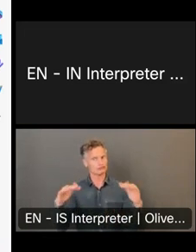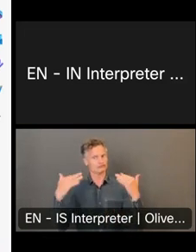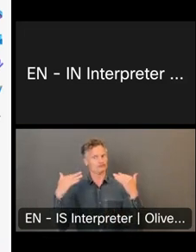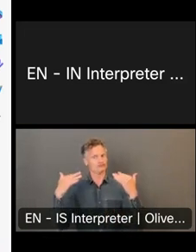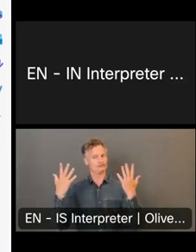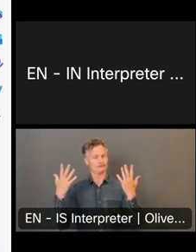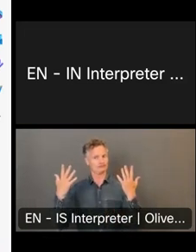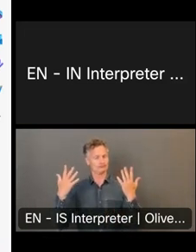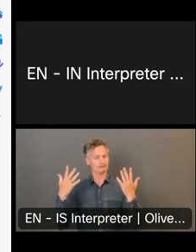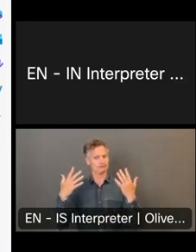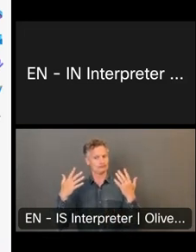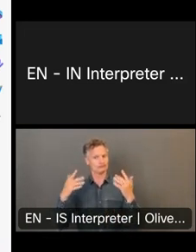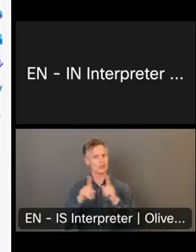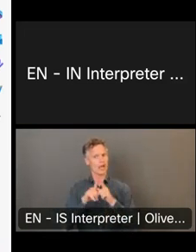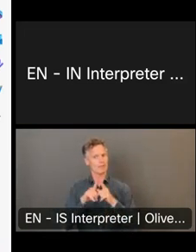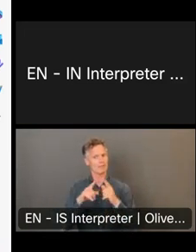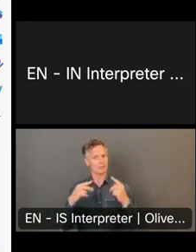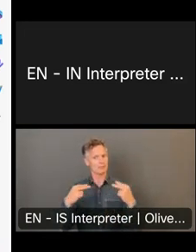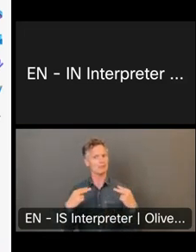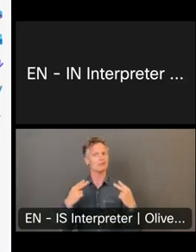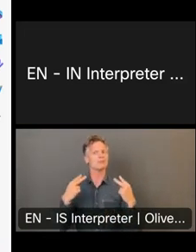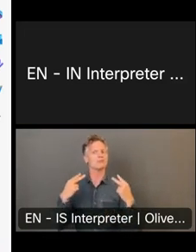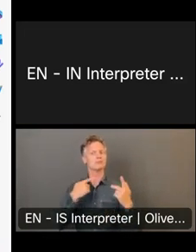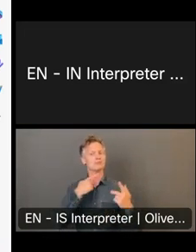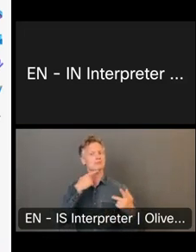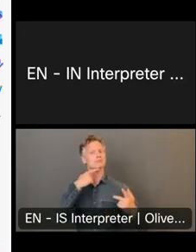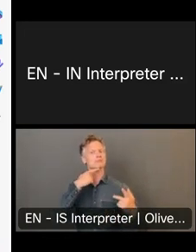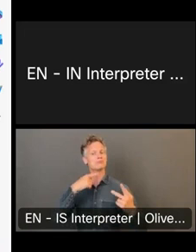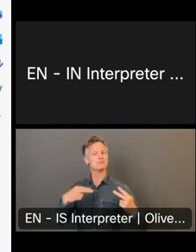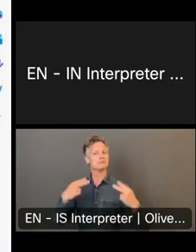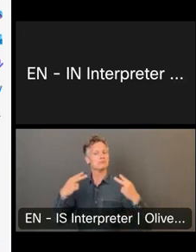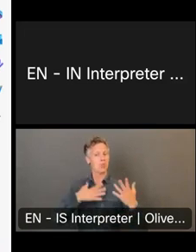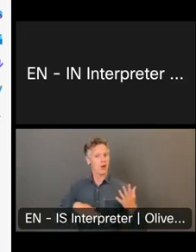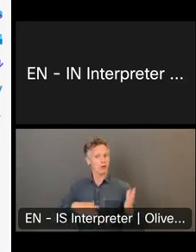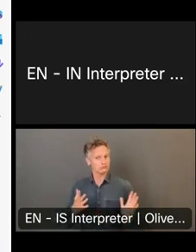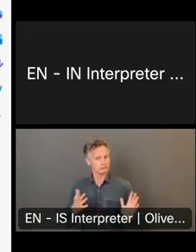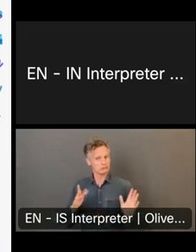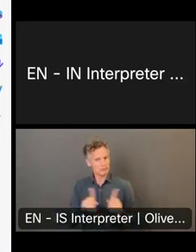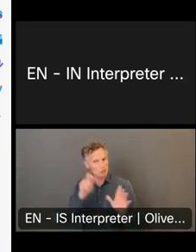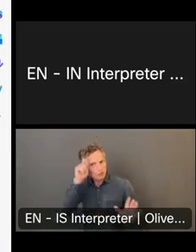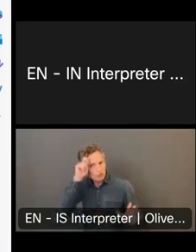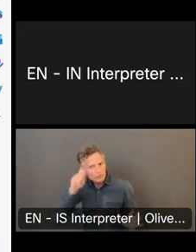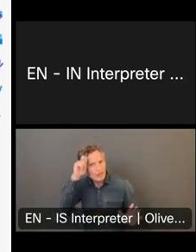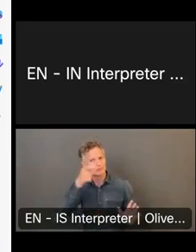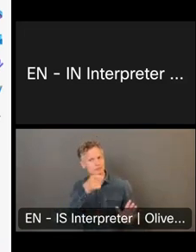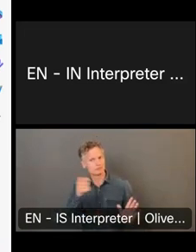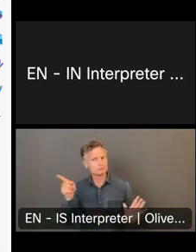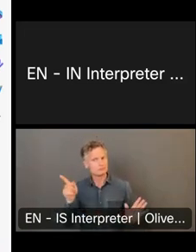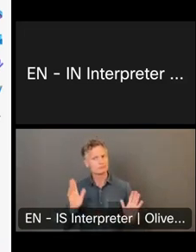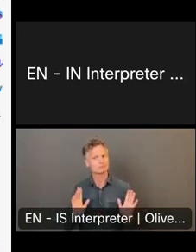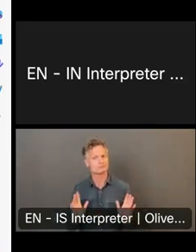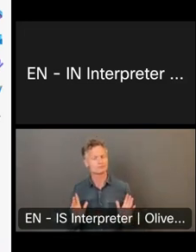held in high esteem by our conversational interlocutors. It is to be sure always a reason